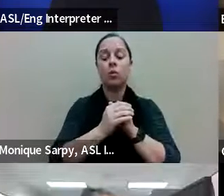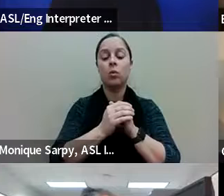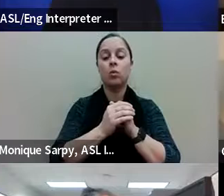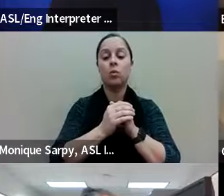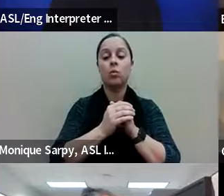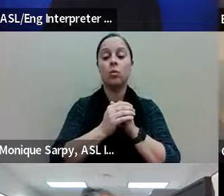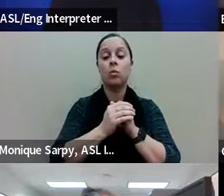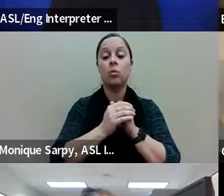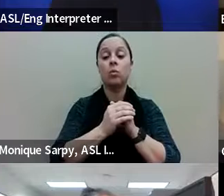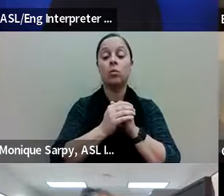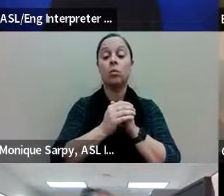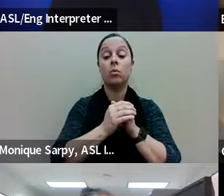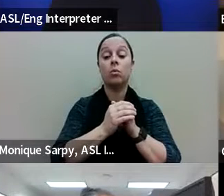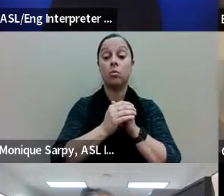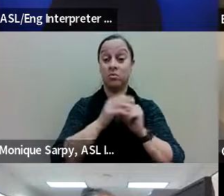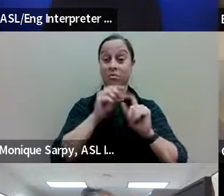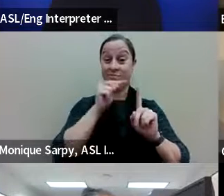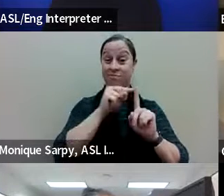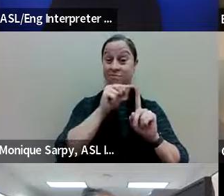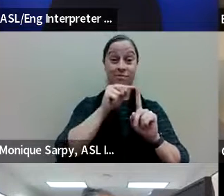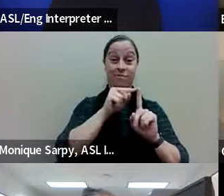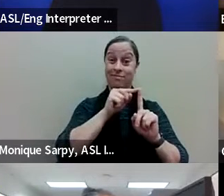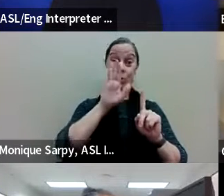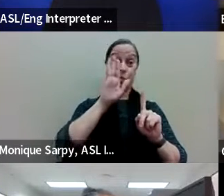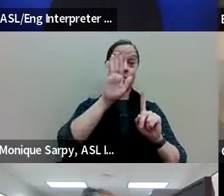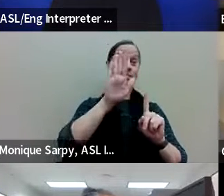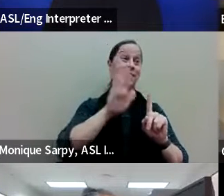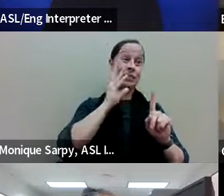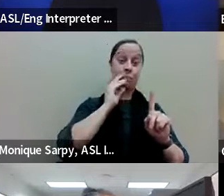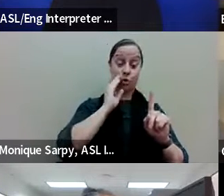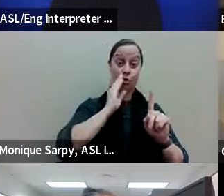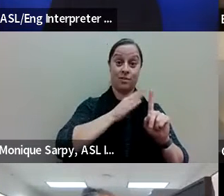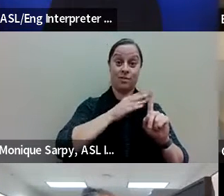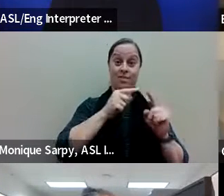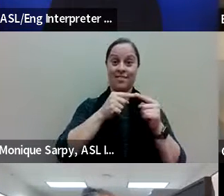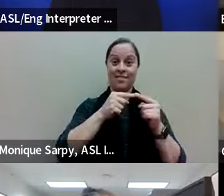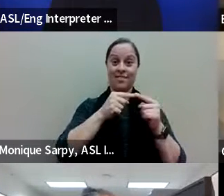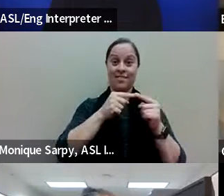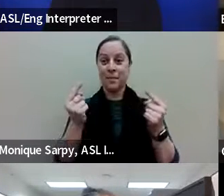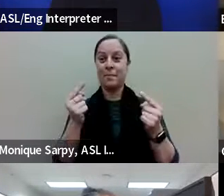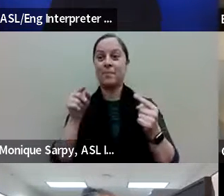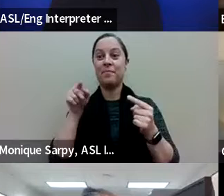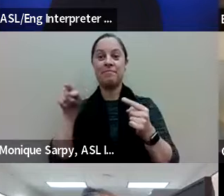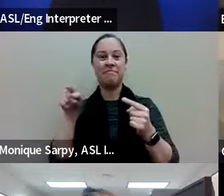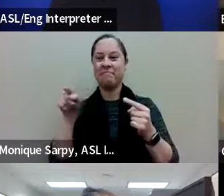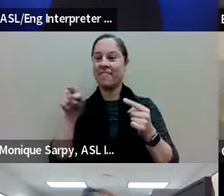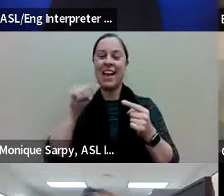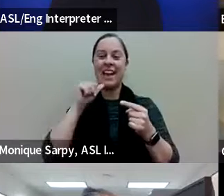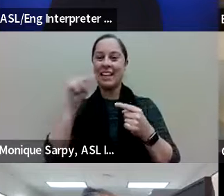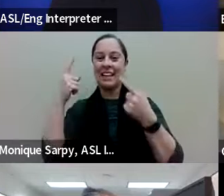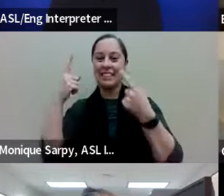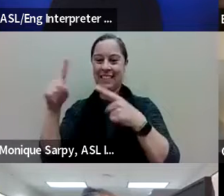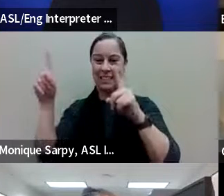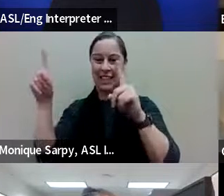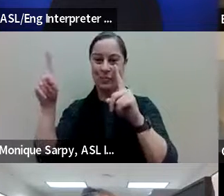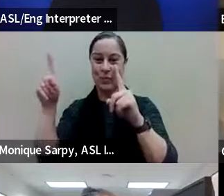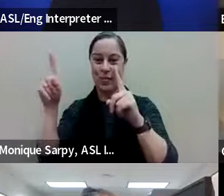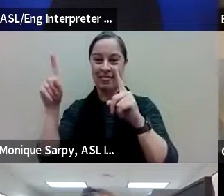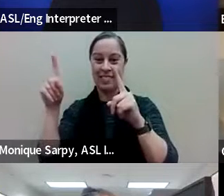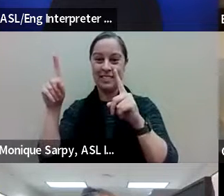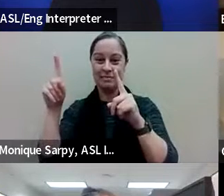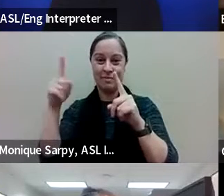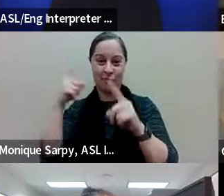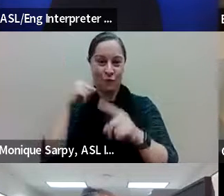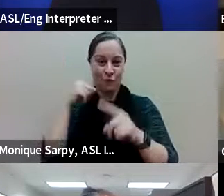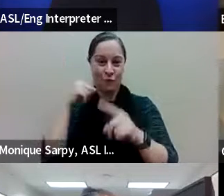what makes an experience with an accessible performance potentially unsuccessful for you? And